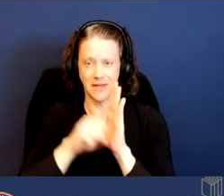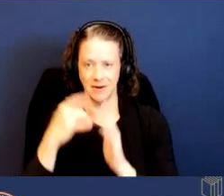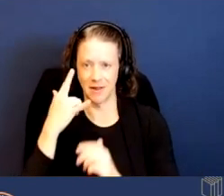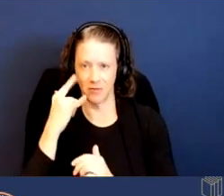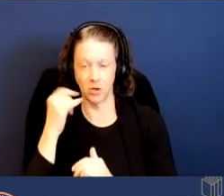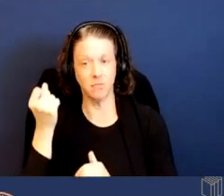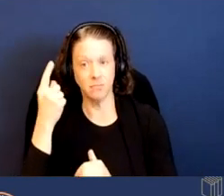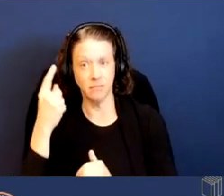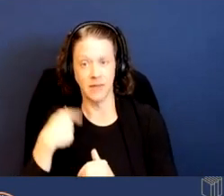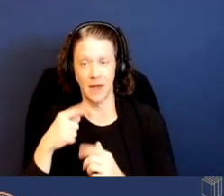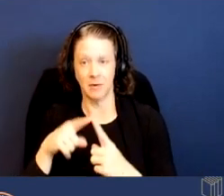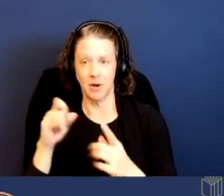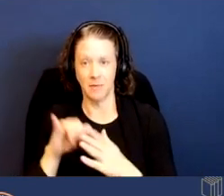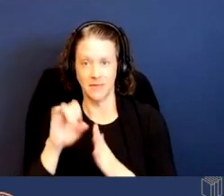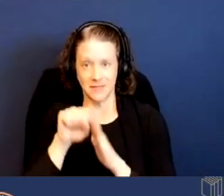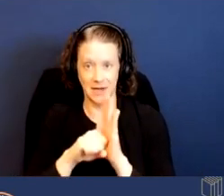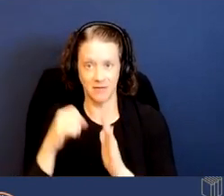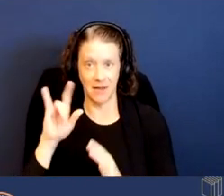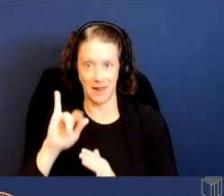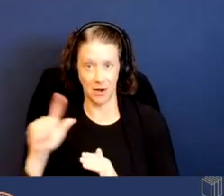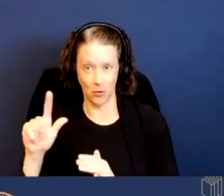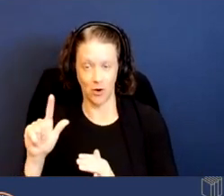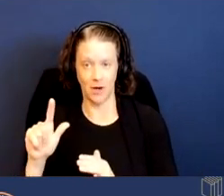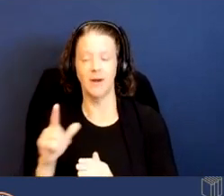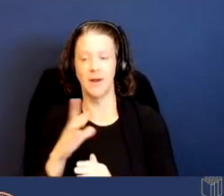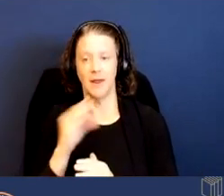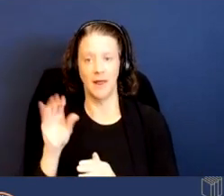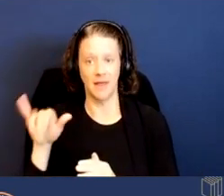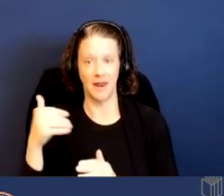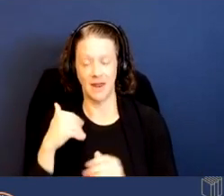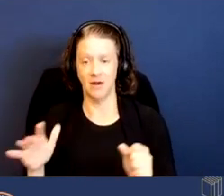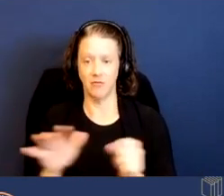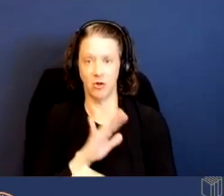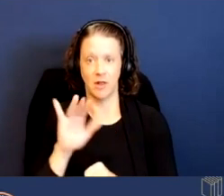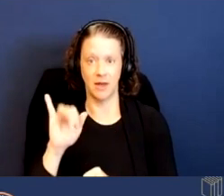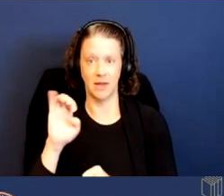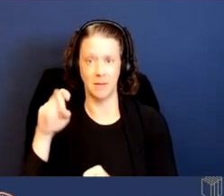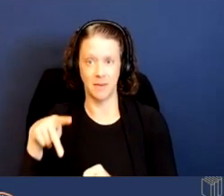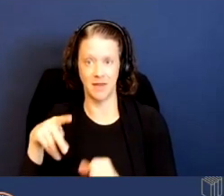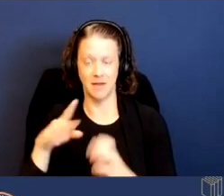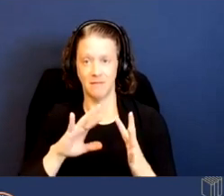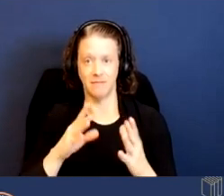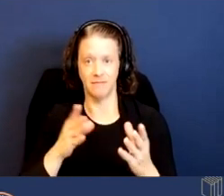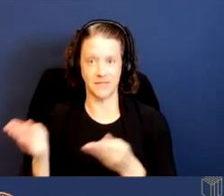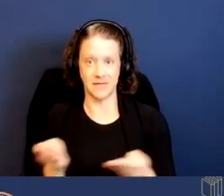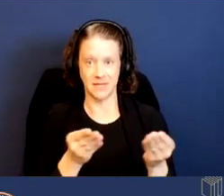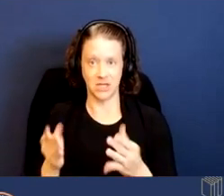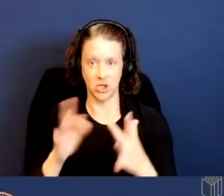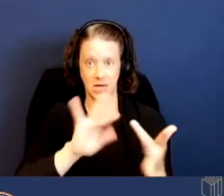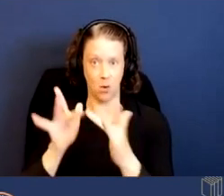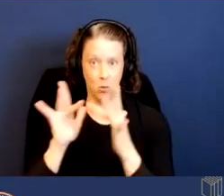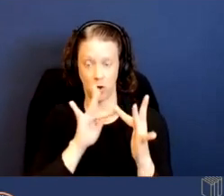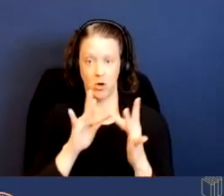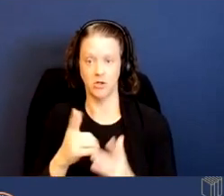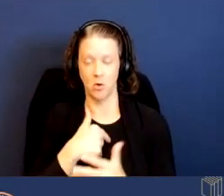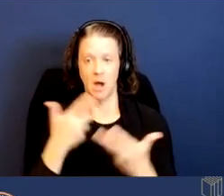came from the state of Illinois, which had a full IEP facilitation network. And so, you know, I